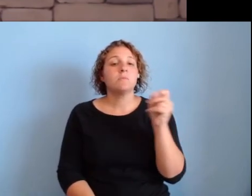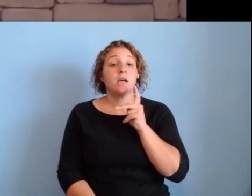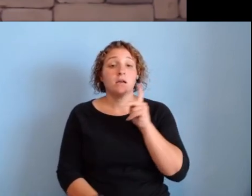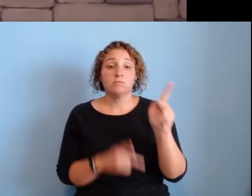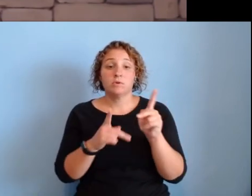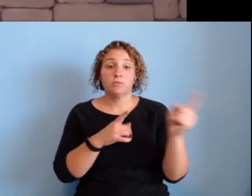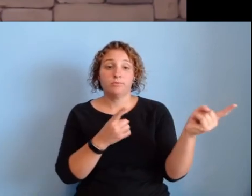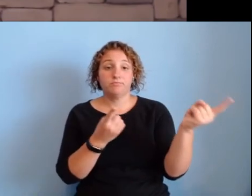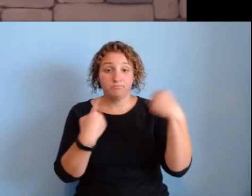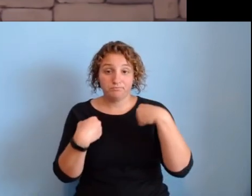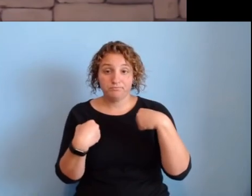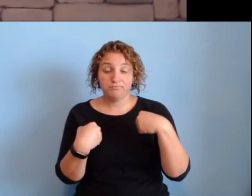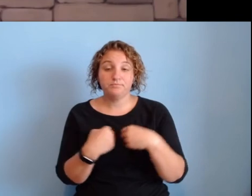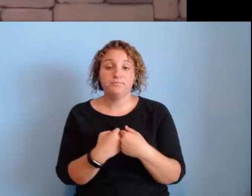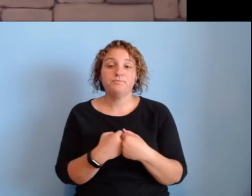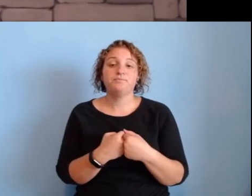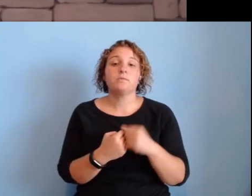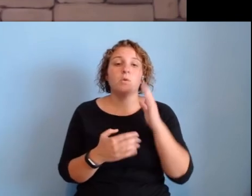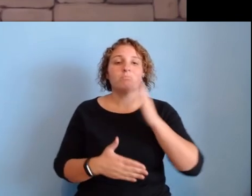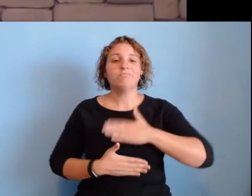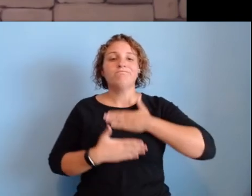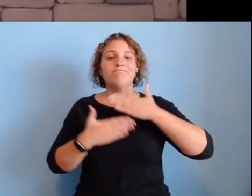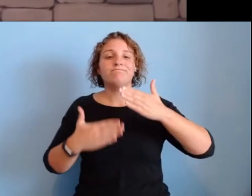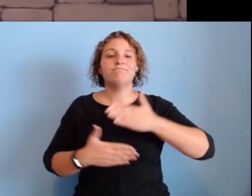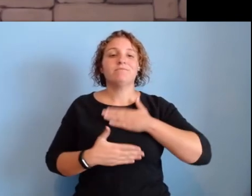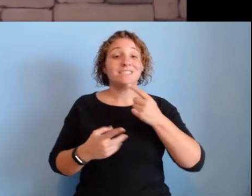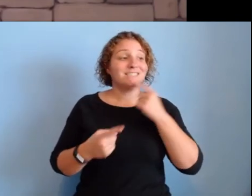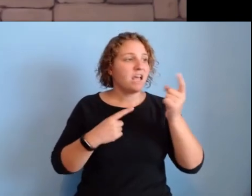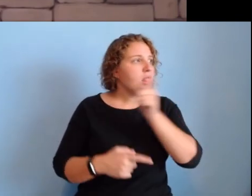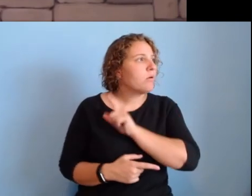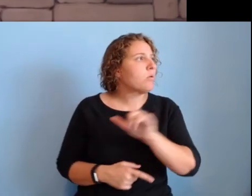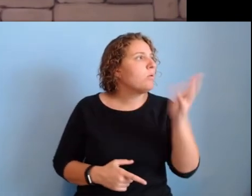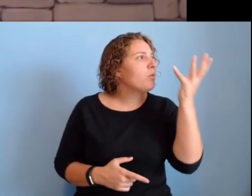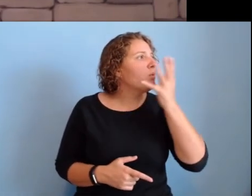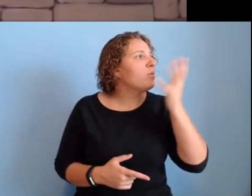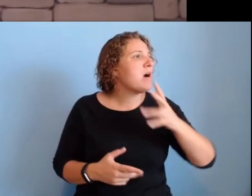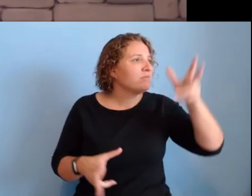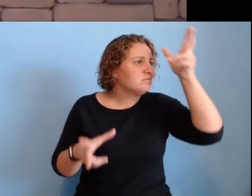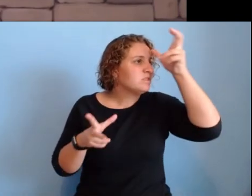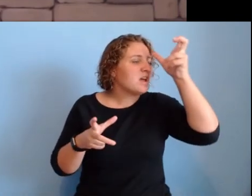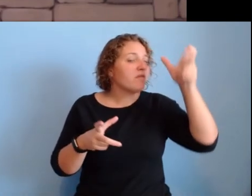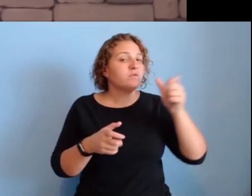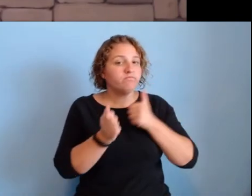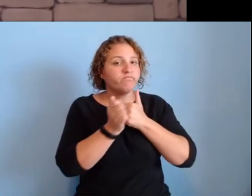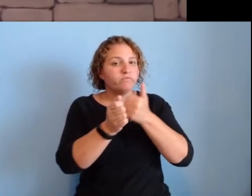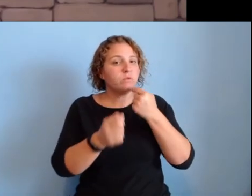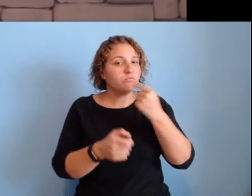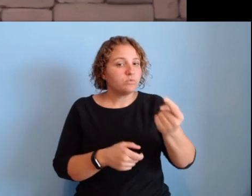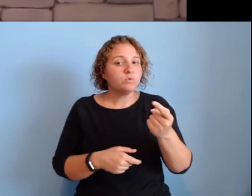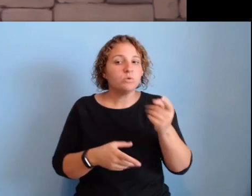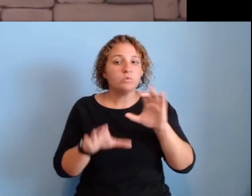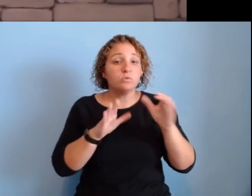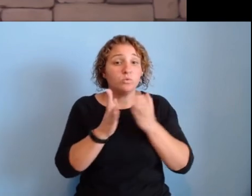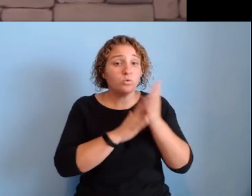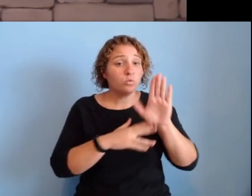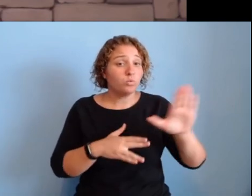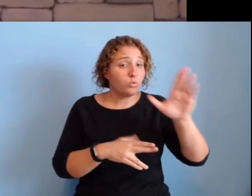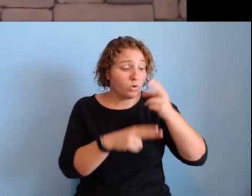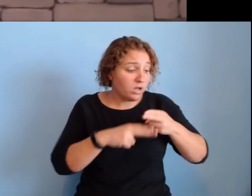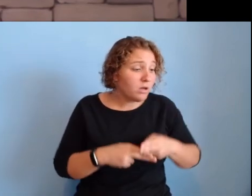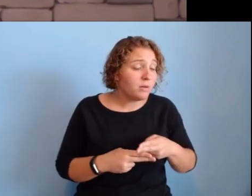out more about that later. with joy again saying, Lord, even the devils are subject unto us through thy name. In verse 18, Luke